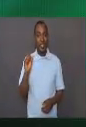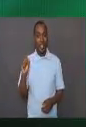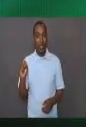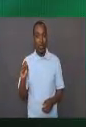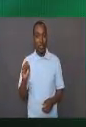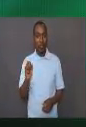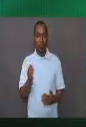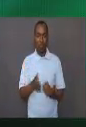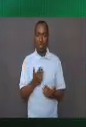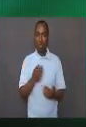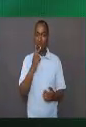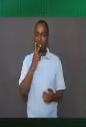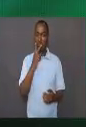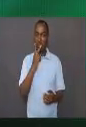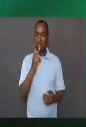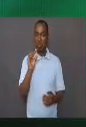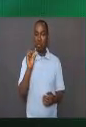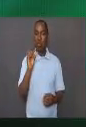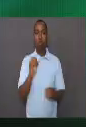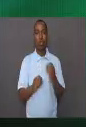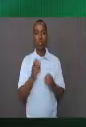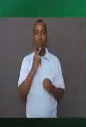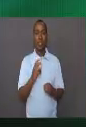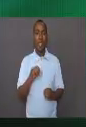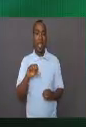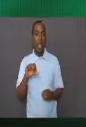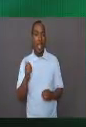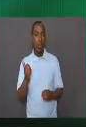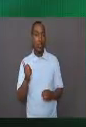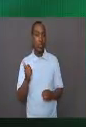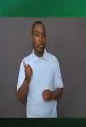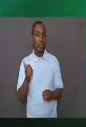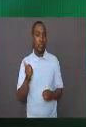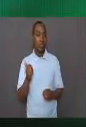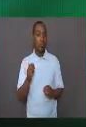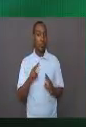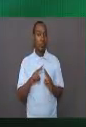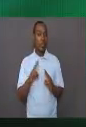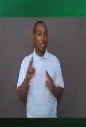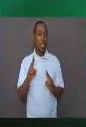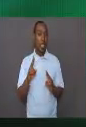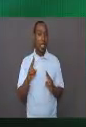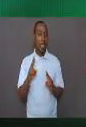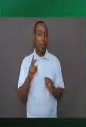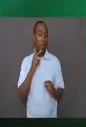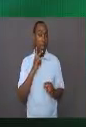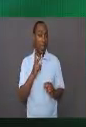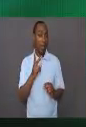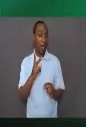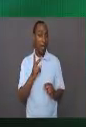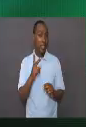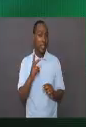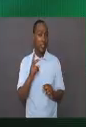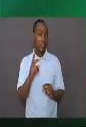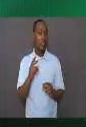the microorganism, while other stains allow the scientist to observe